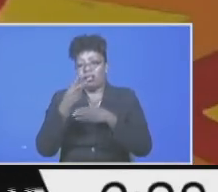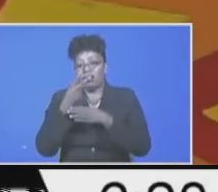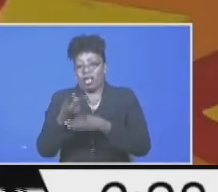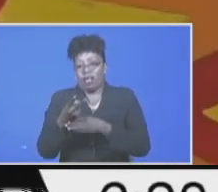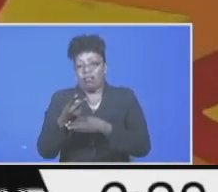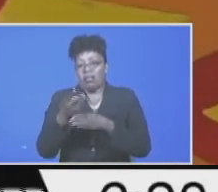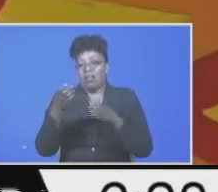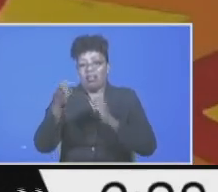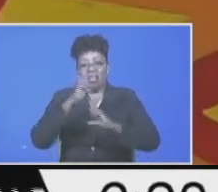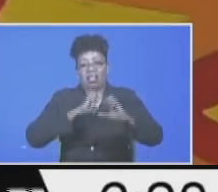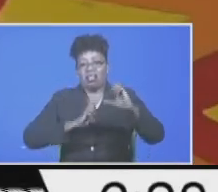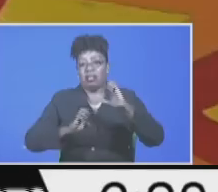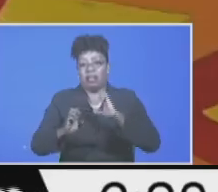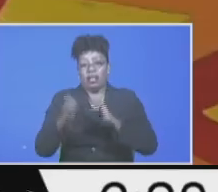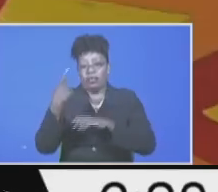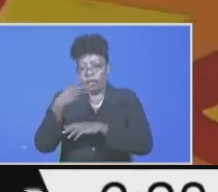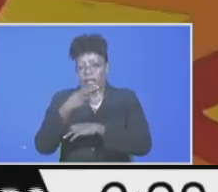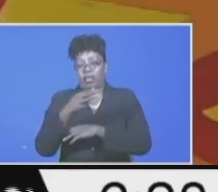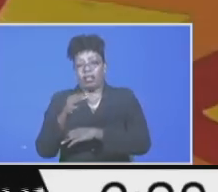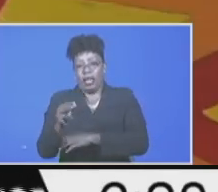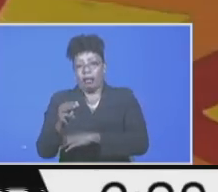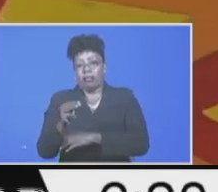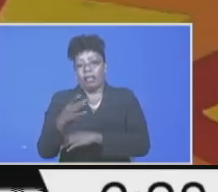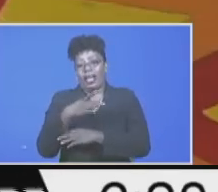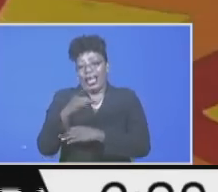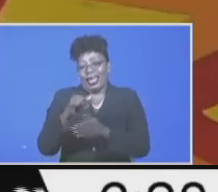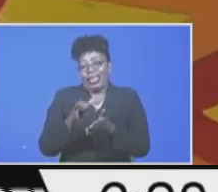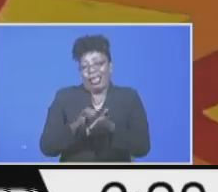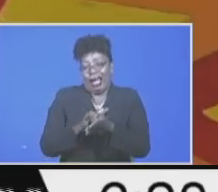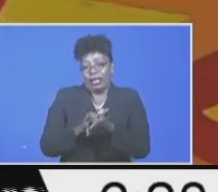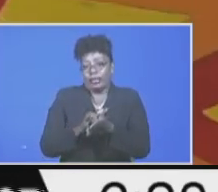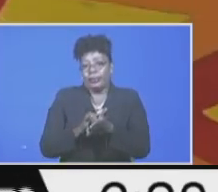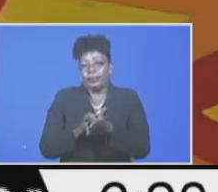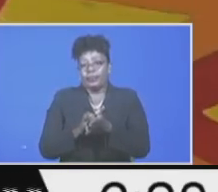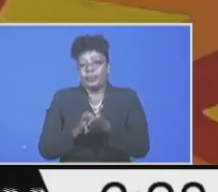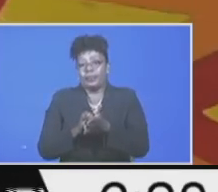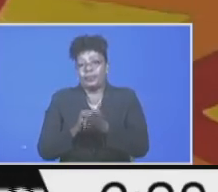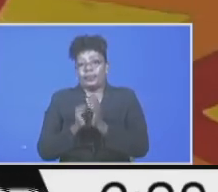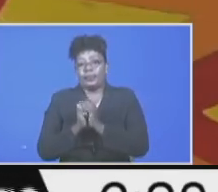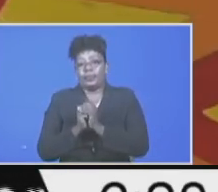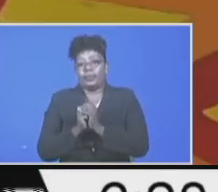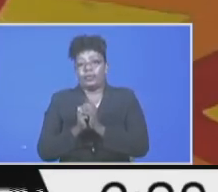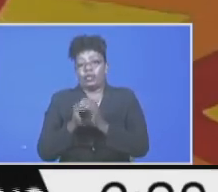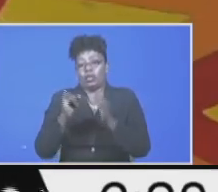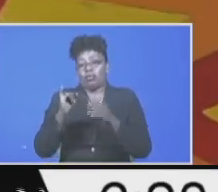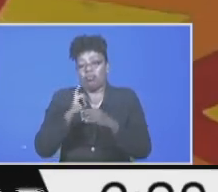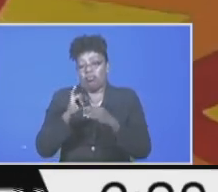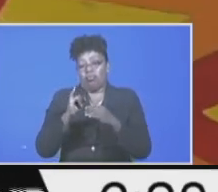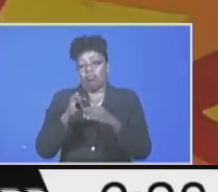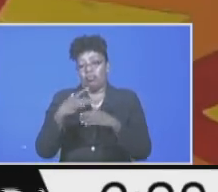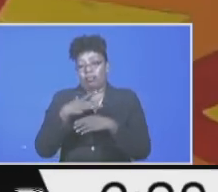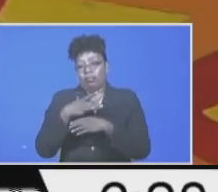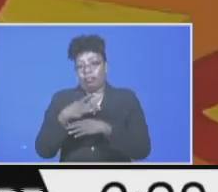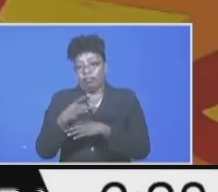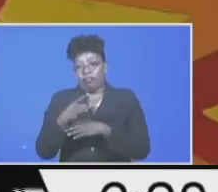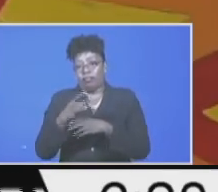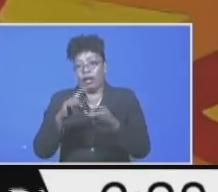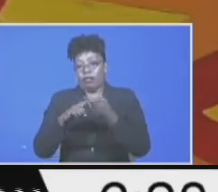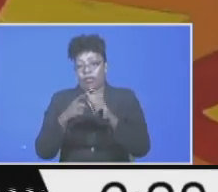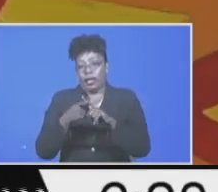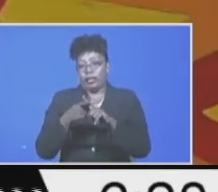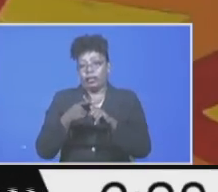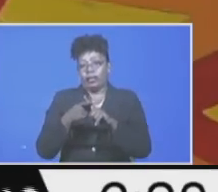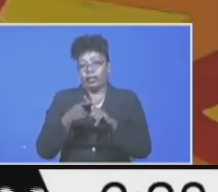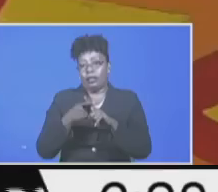any entertainment for them as such like that. And you know, I admired a good friend of mine, Sparabas. He's